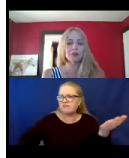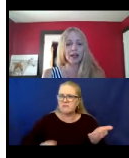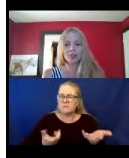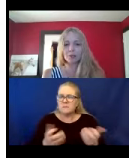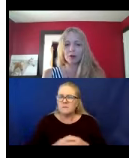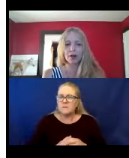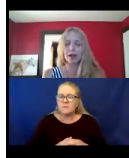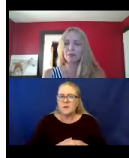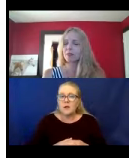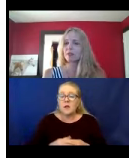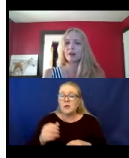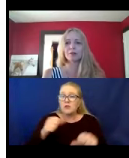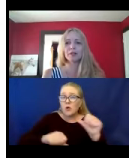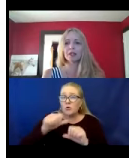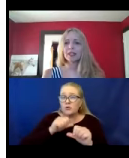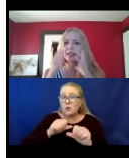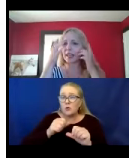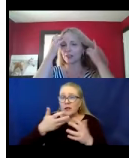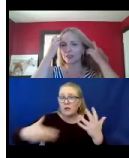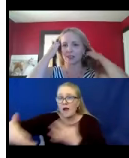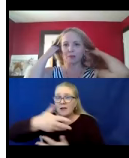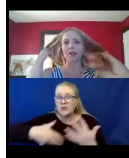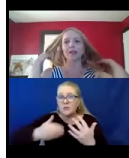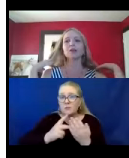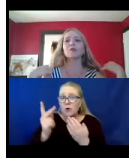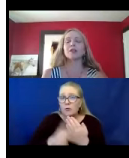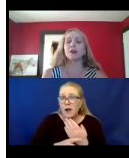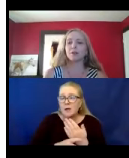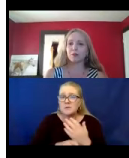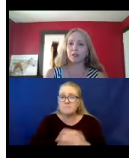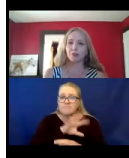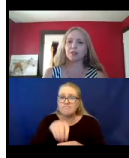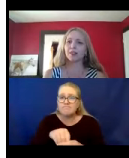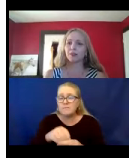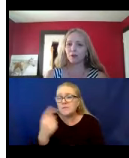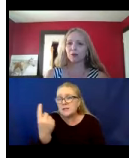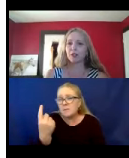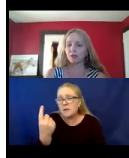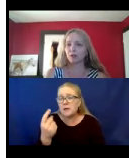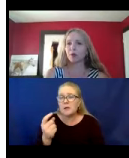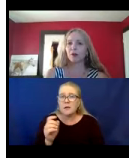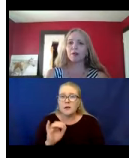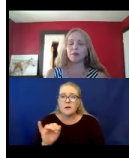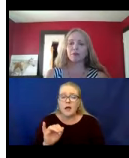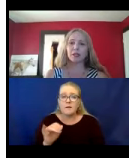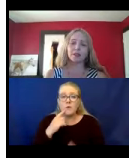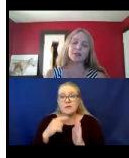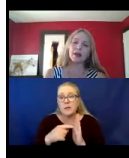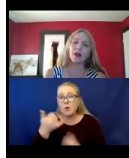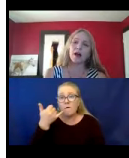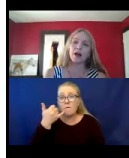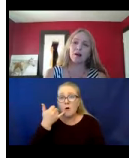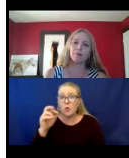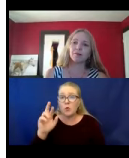Social interaction programs, getting engaged in something. We talk about some resources like the phone reassurance program in a few